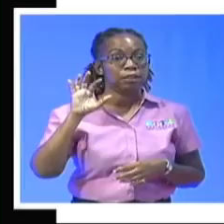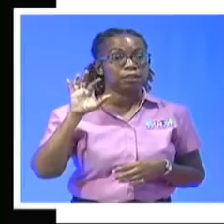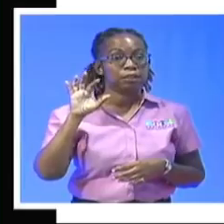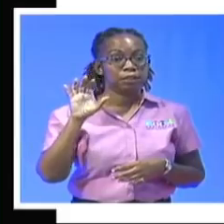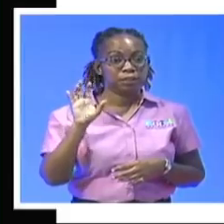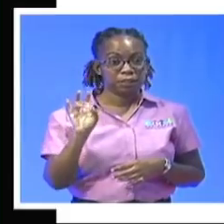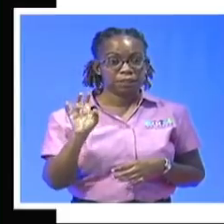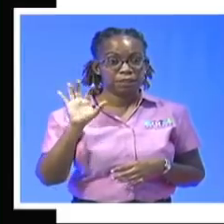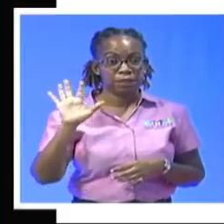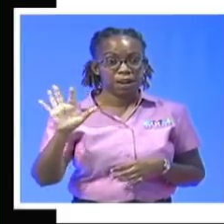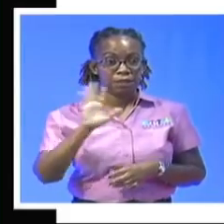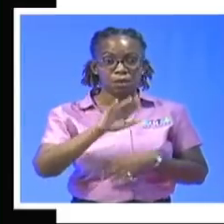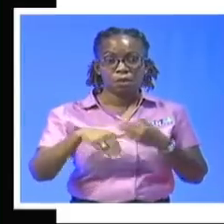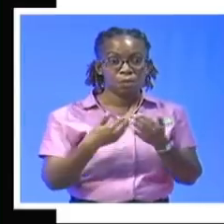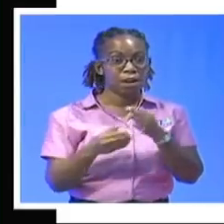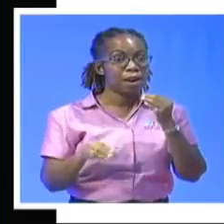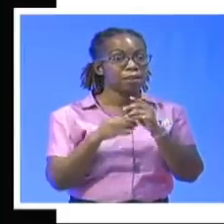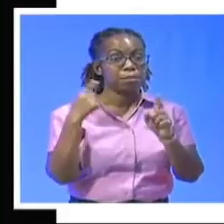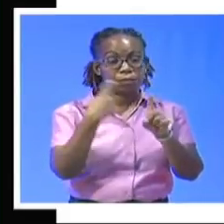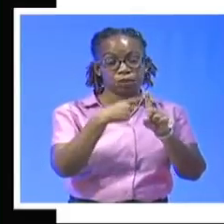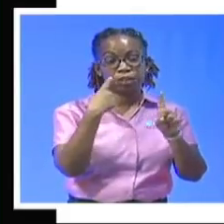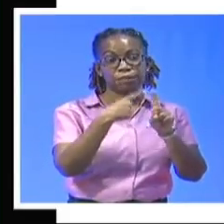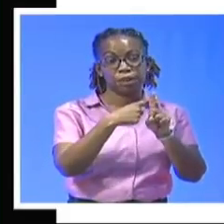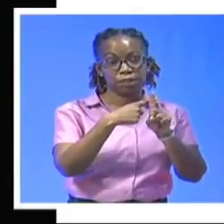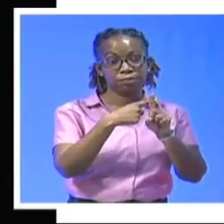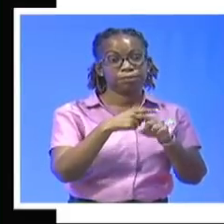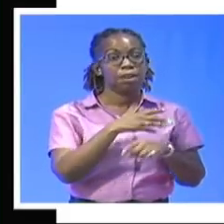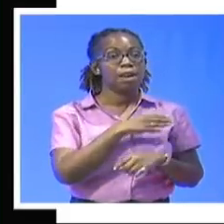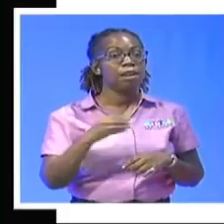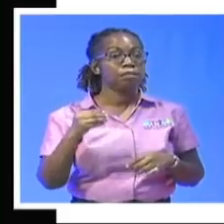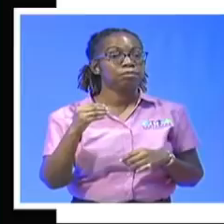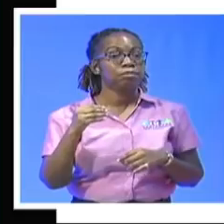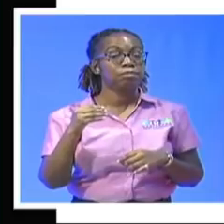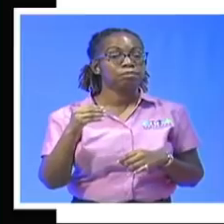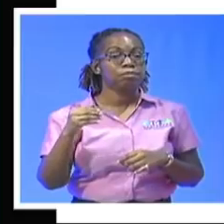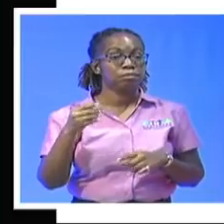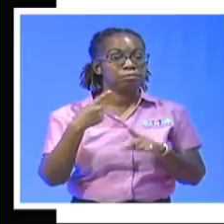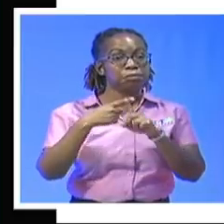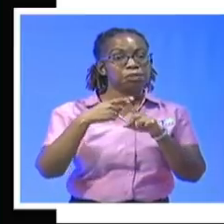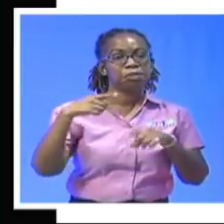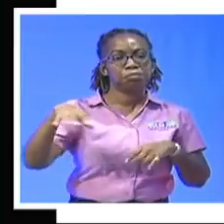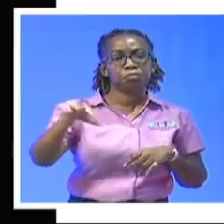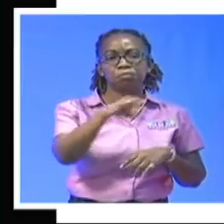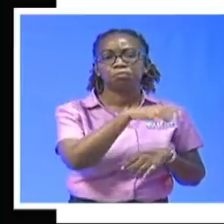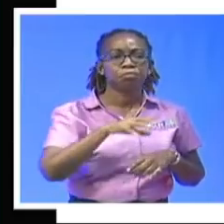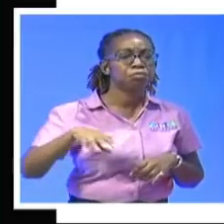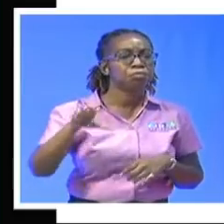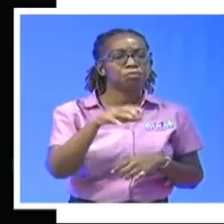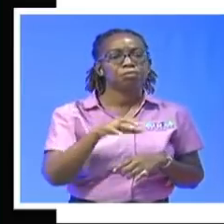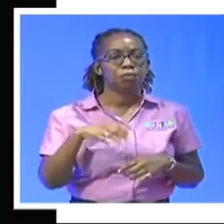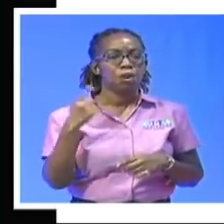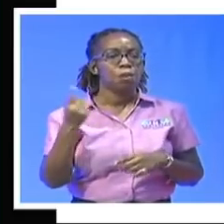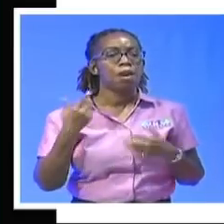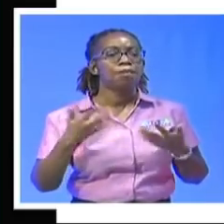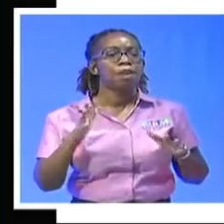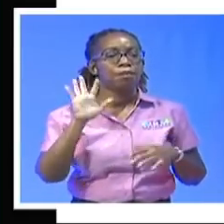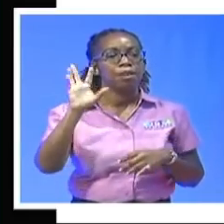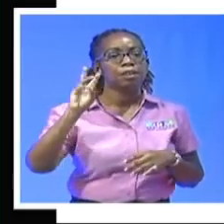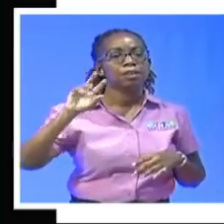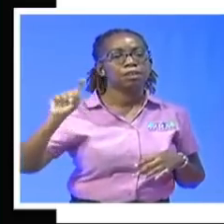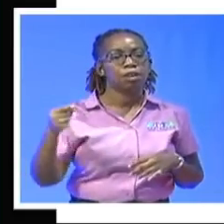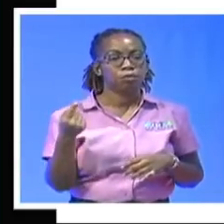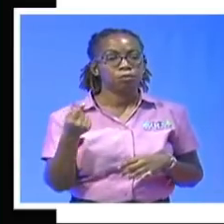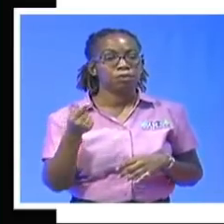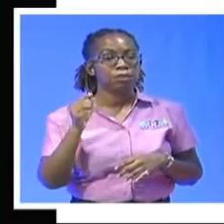66,975 total positives, and those total positives are broken down as follows. We've already had